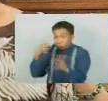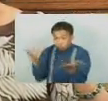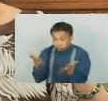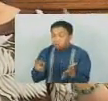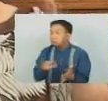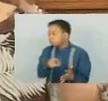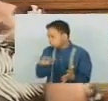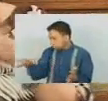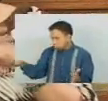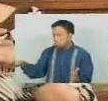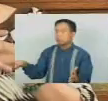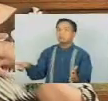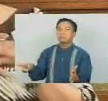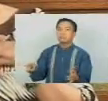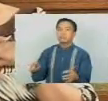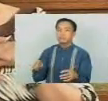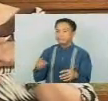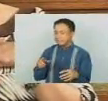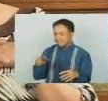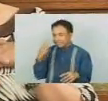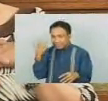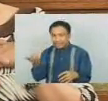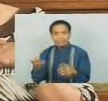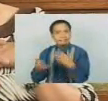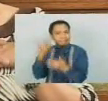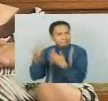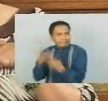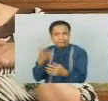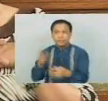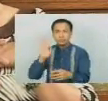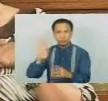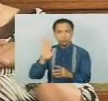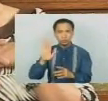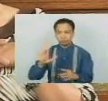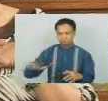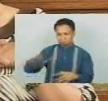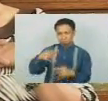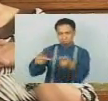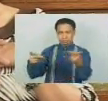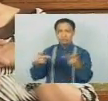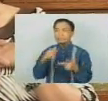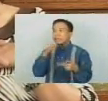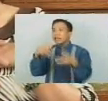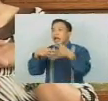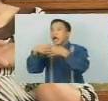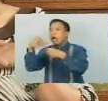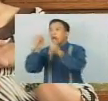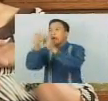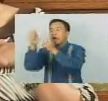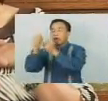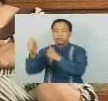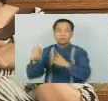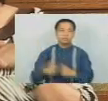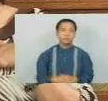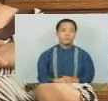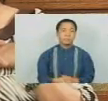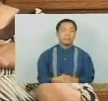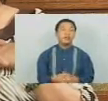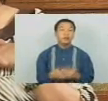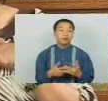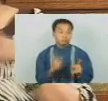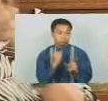provides in your area, mismo. in your background. So parang ganito lang din kasi, if we trust God and we believe